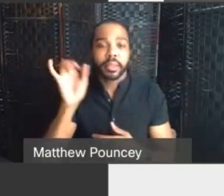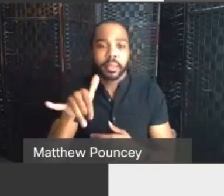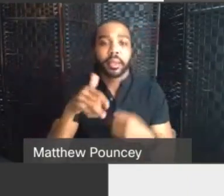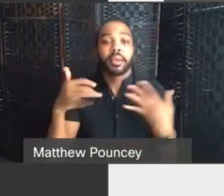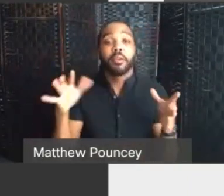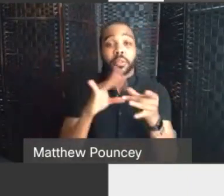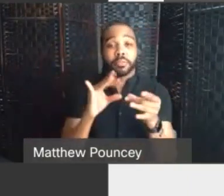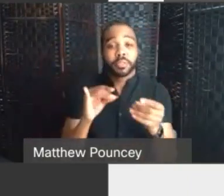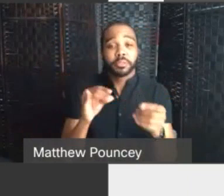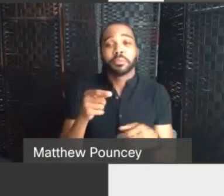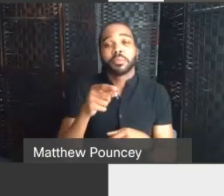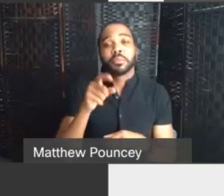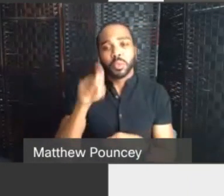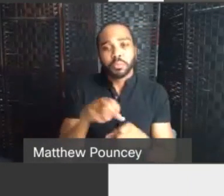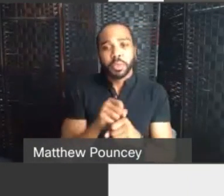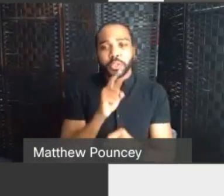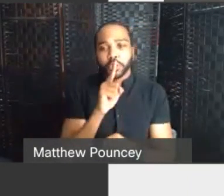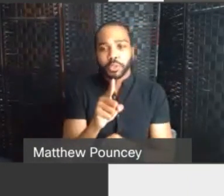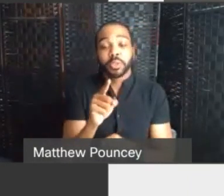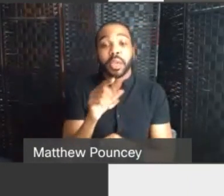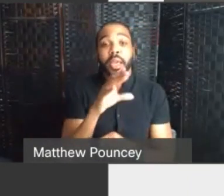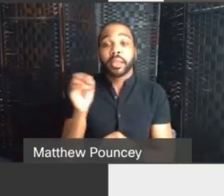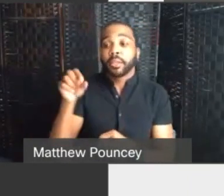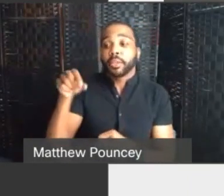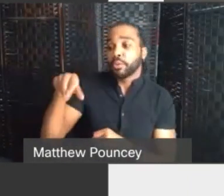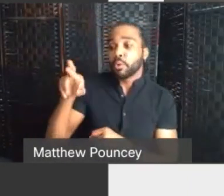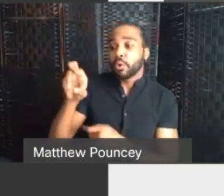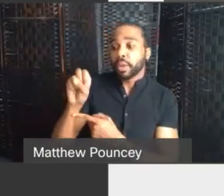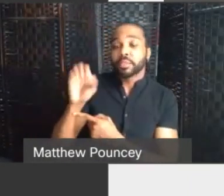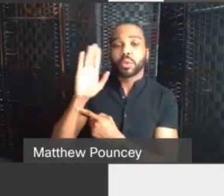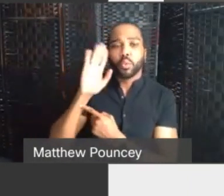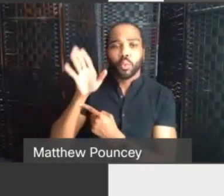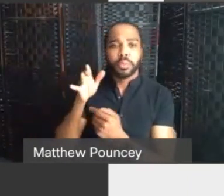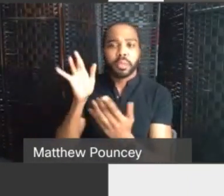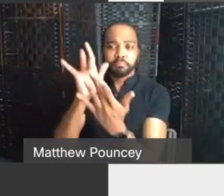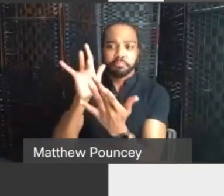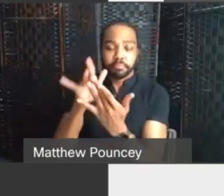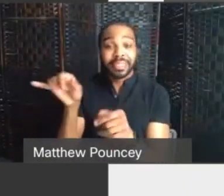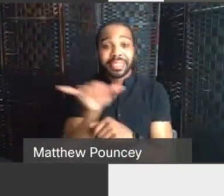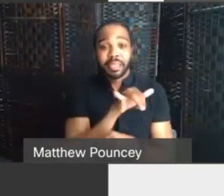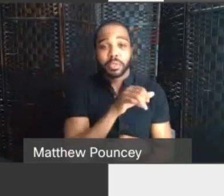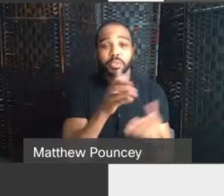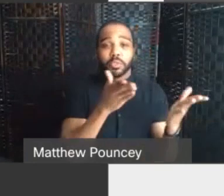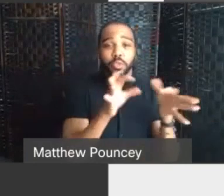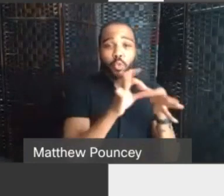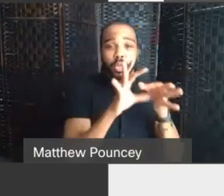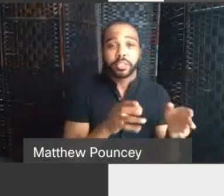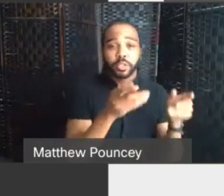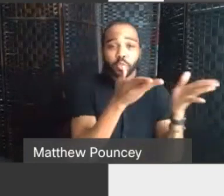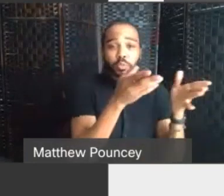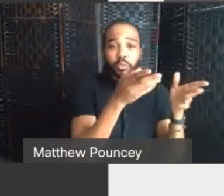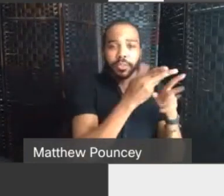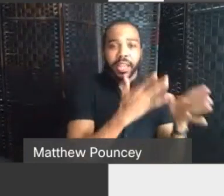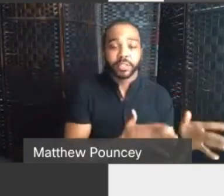we need to make sure, and QRSs will be reaching out as well as service coordination supervisors to